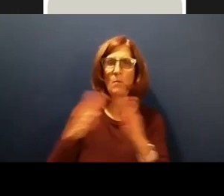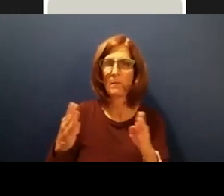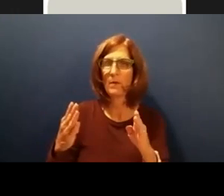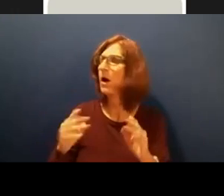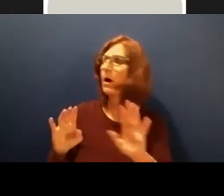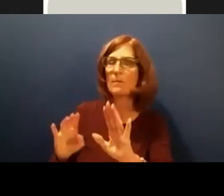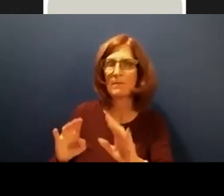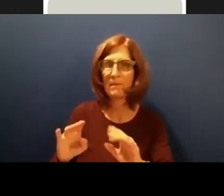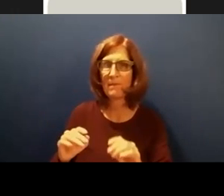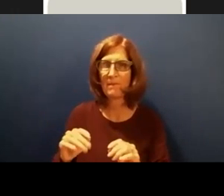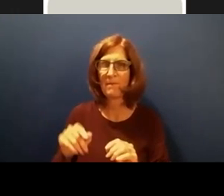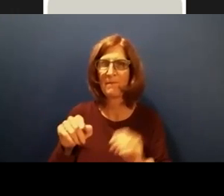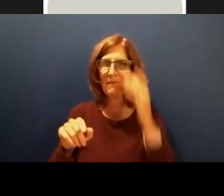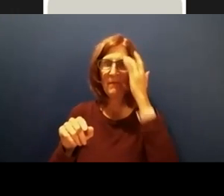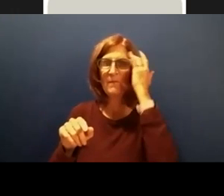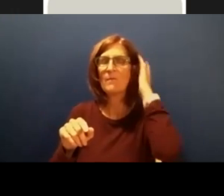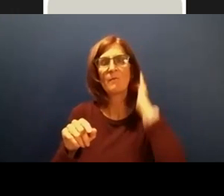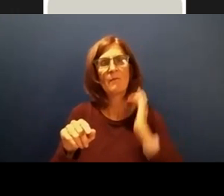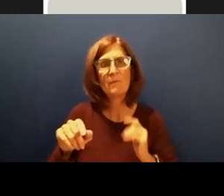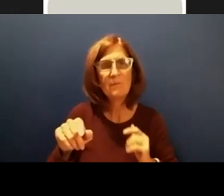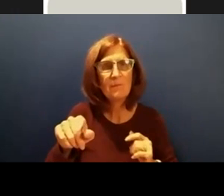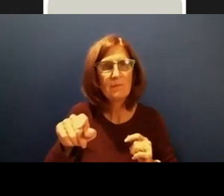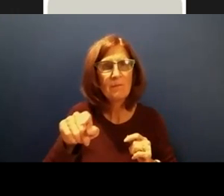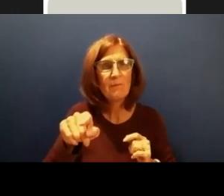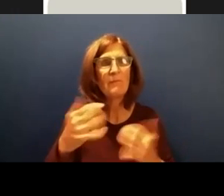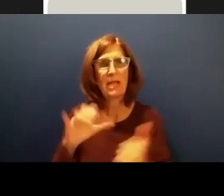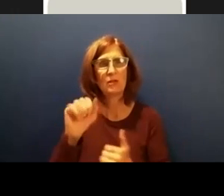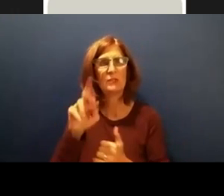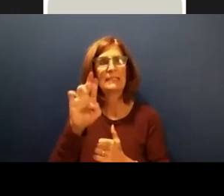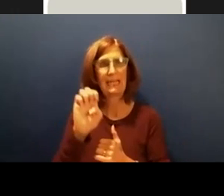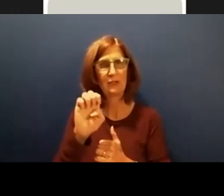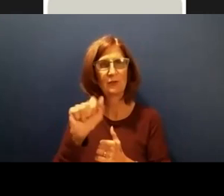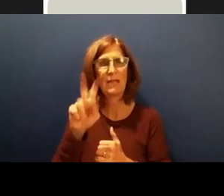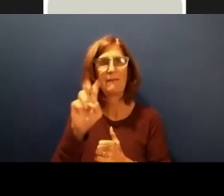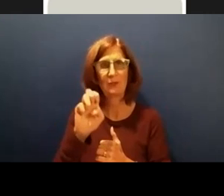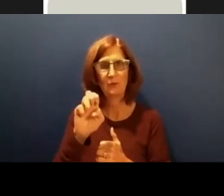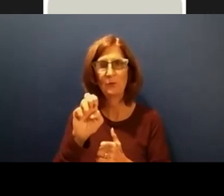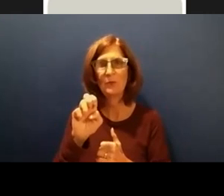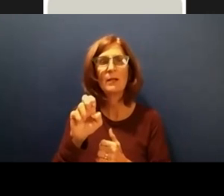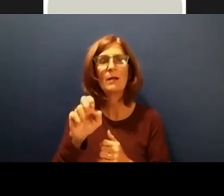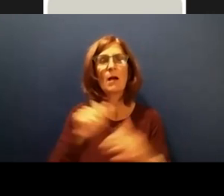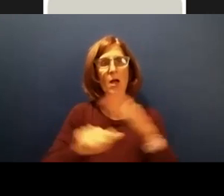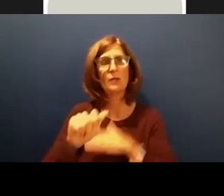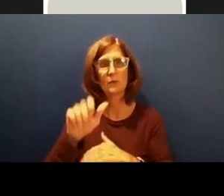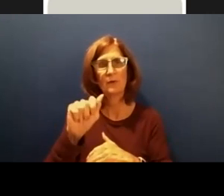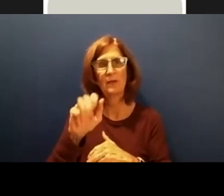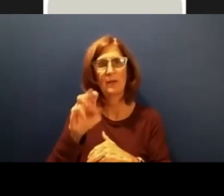And staying on Center Avenue, we've got the Amani Christian Community Development Corporation project. Once again,